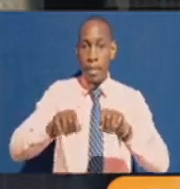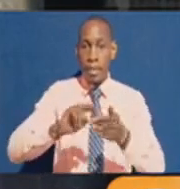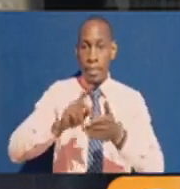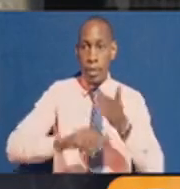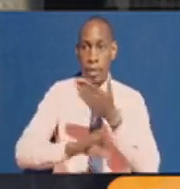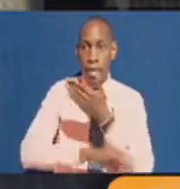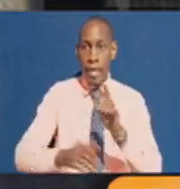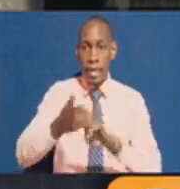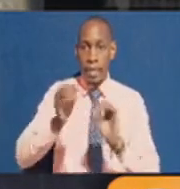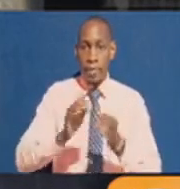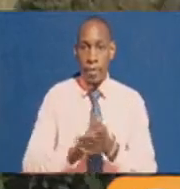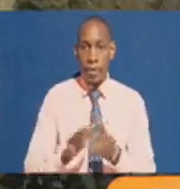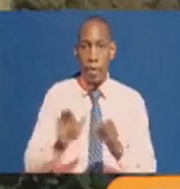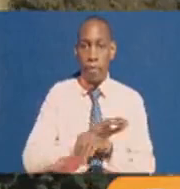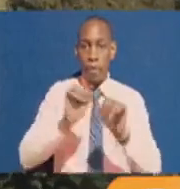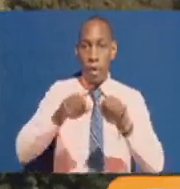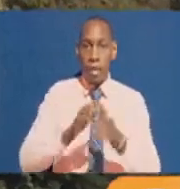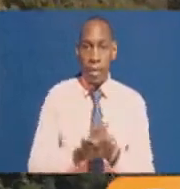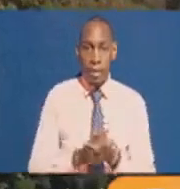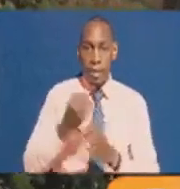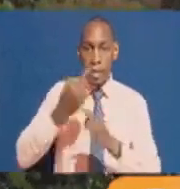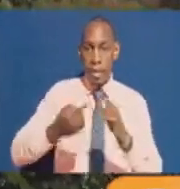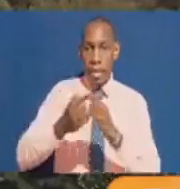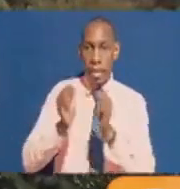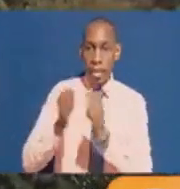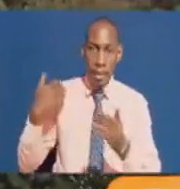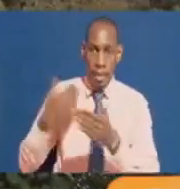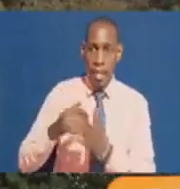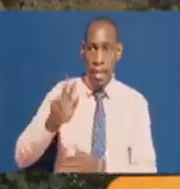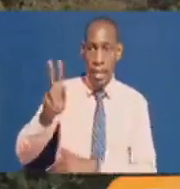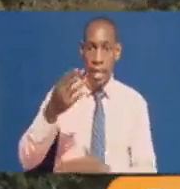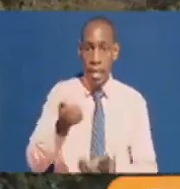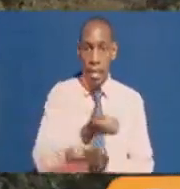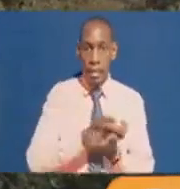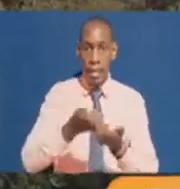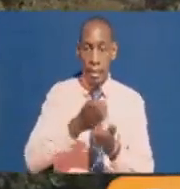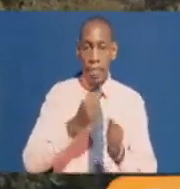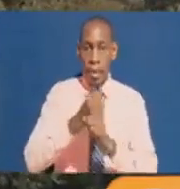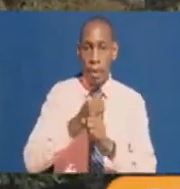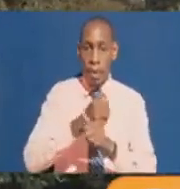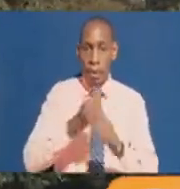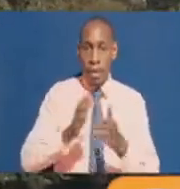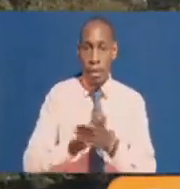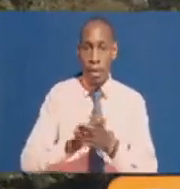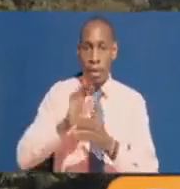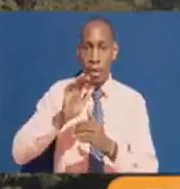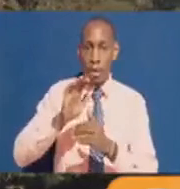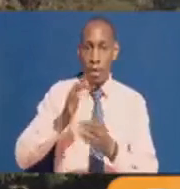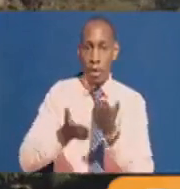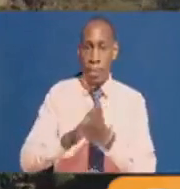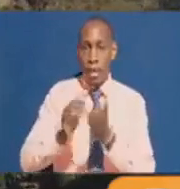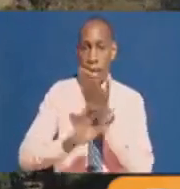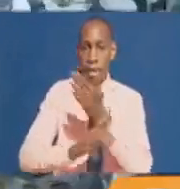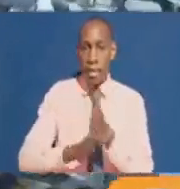is not realizing its full potential. Over the last 10 years, Kenya's economy has outperformed that of her peers in the low